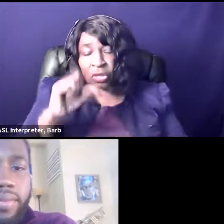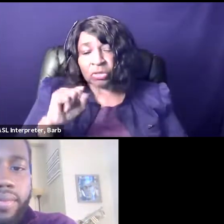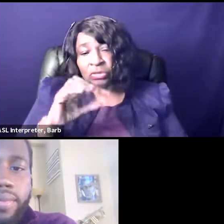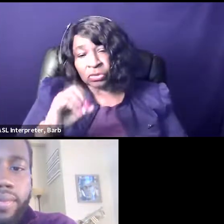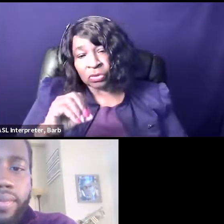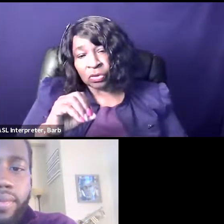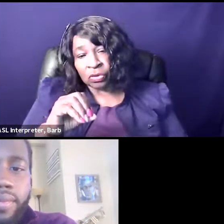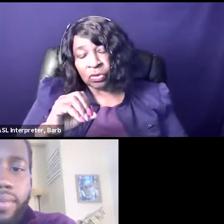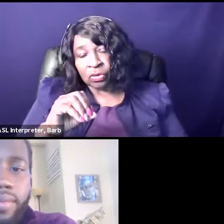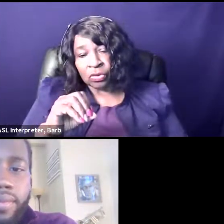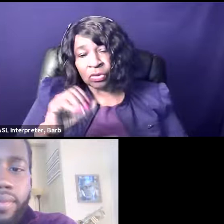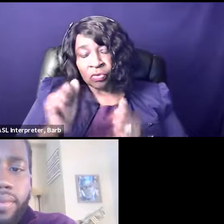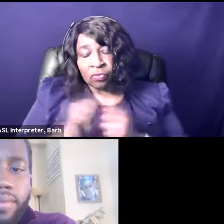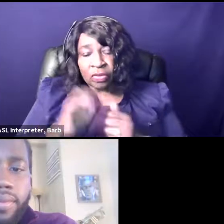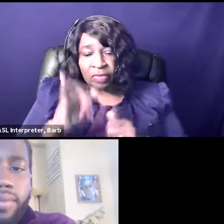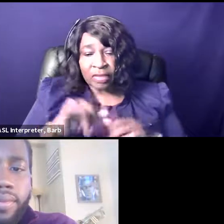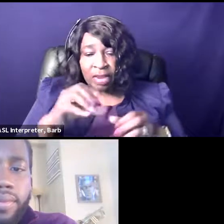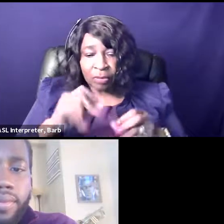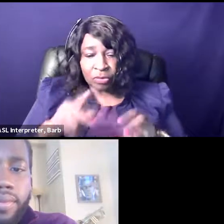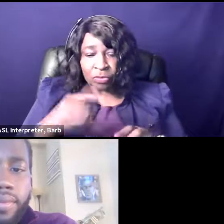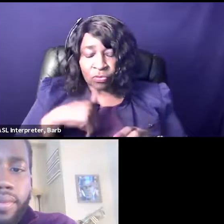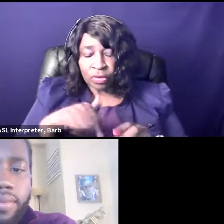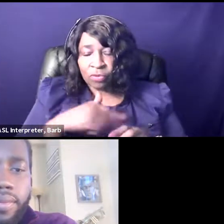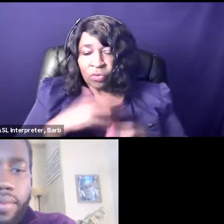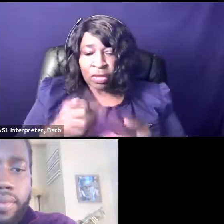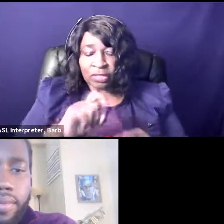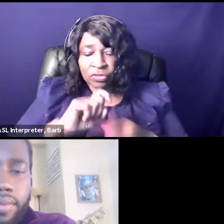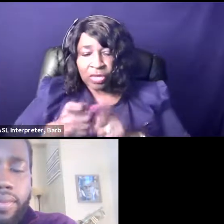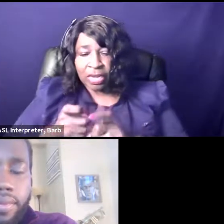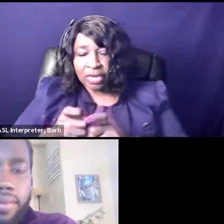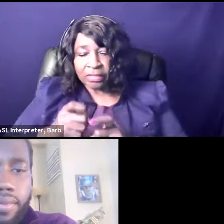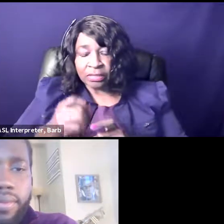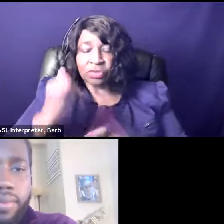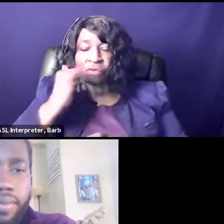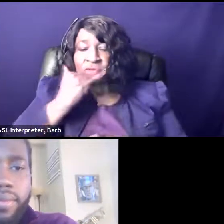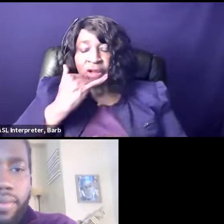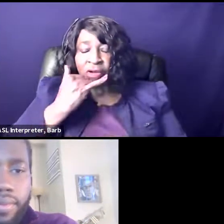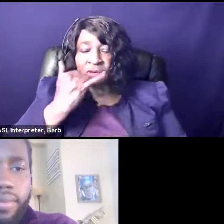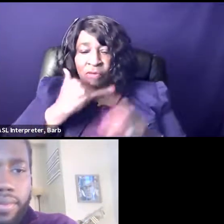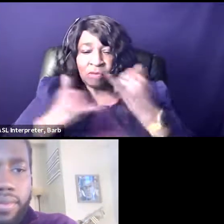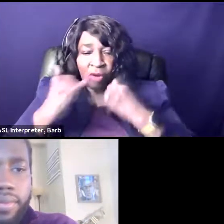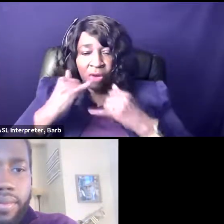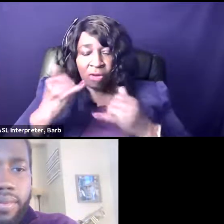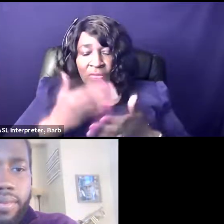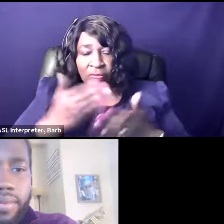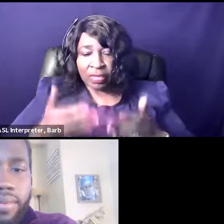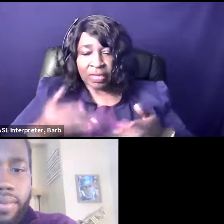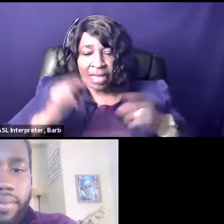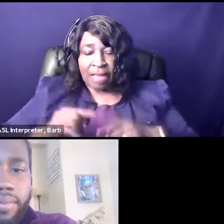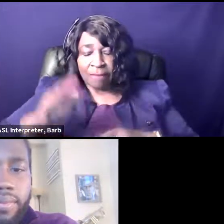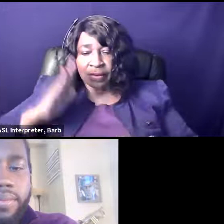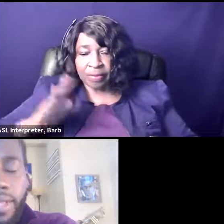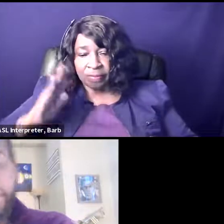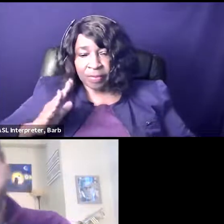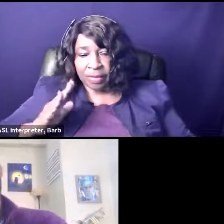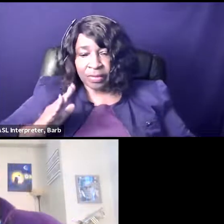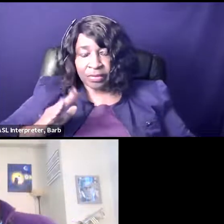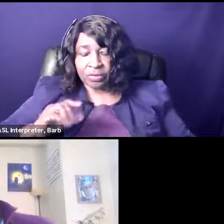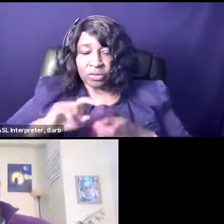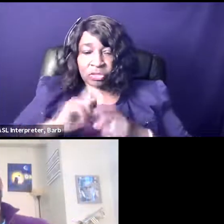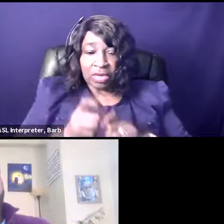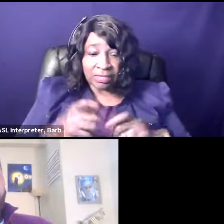if we're going to right the wrongs of the past, that, energy justice, energy sovereignty is a part of that?